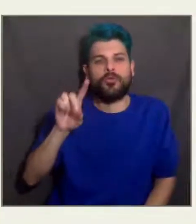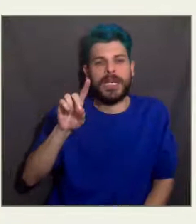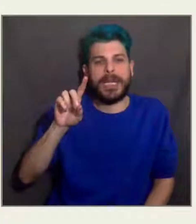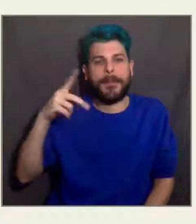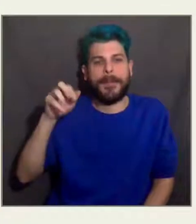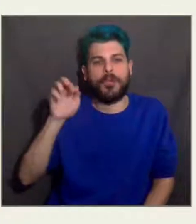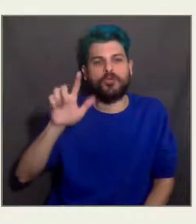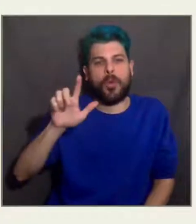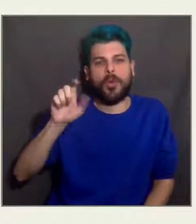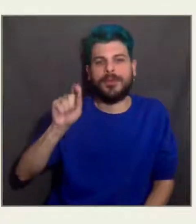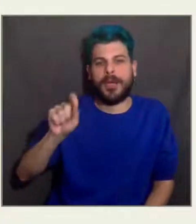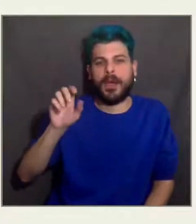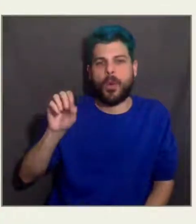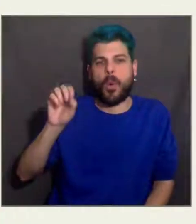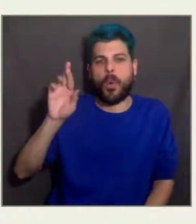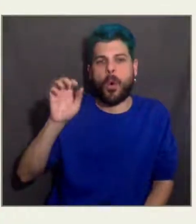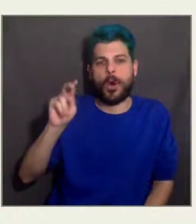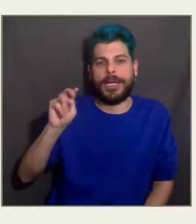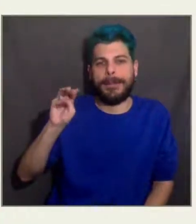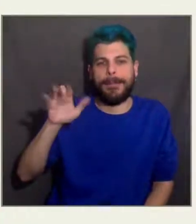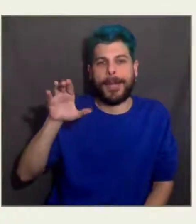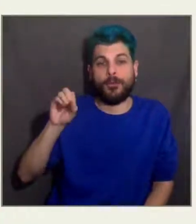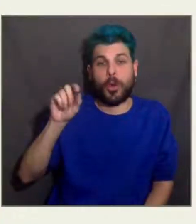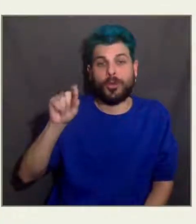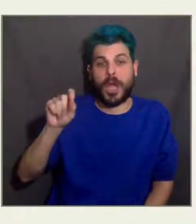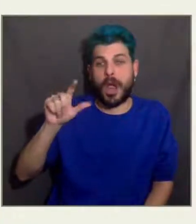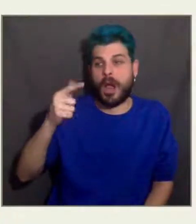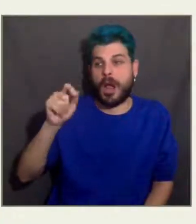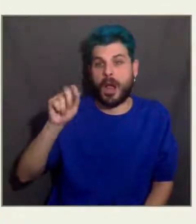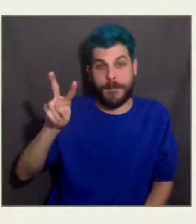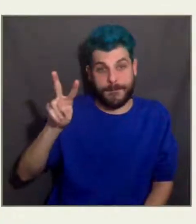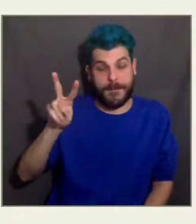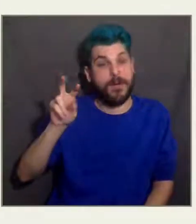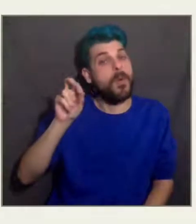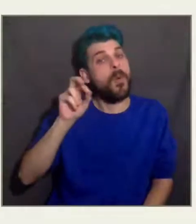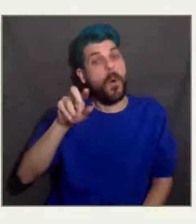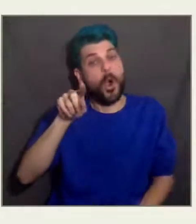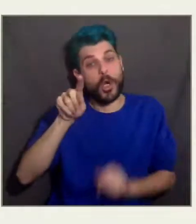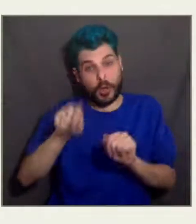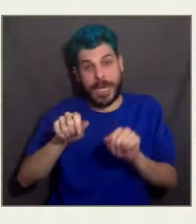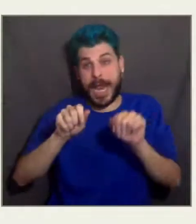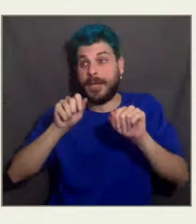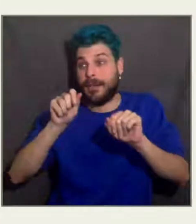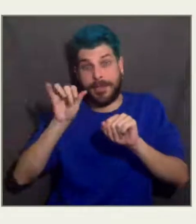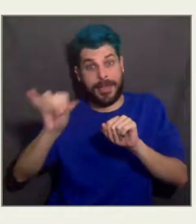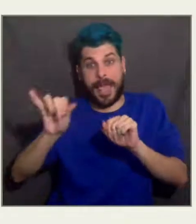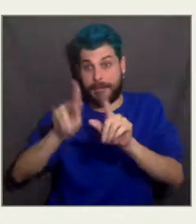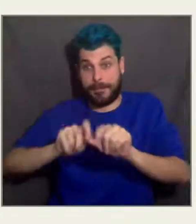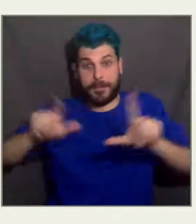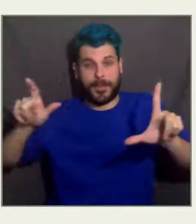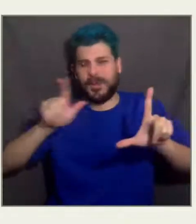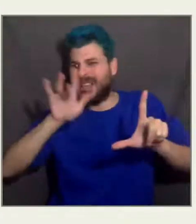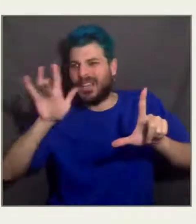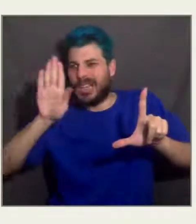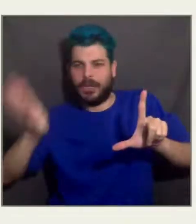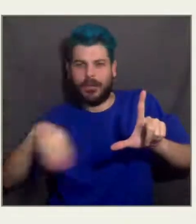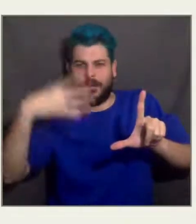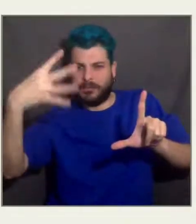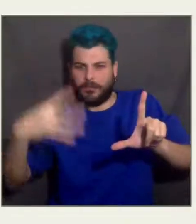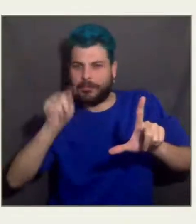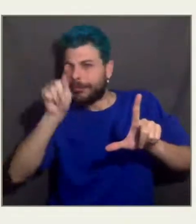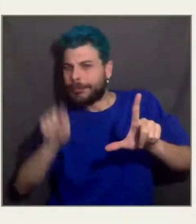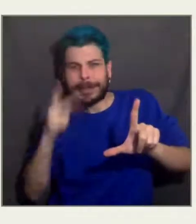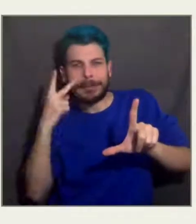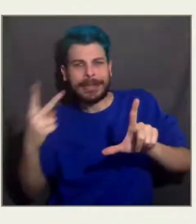ridpatrol.oregonmetro.gov. You can also use our data dashboard to see how we're doing and track when we clean up the dump you report. We're